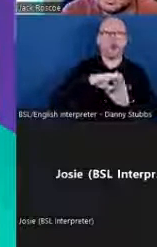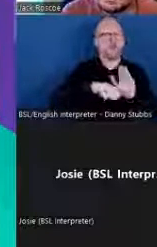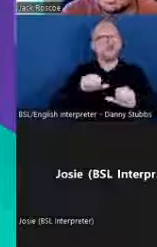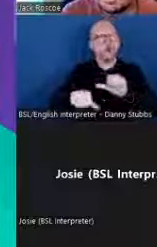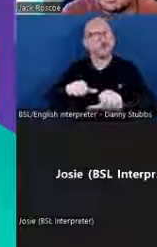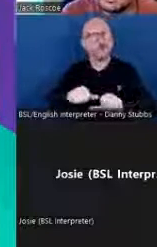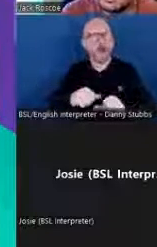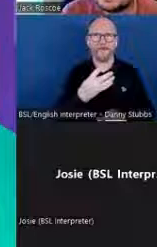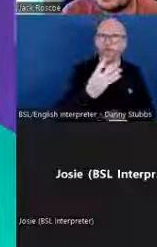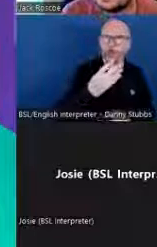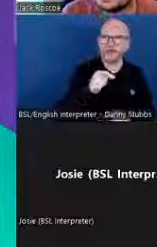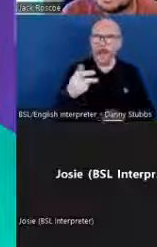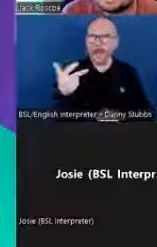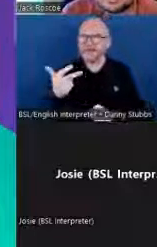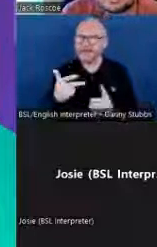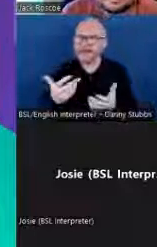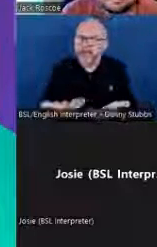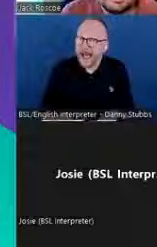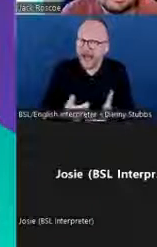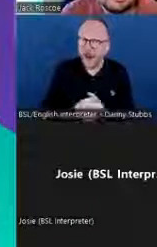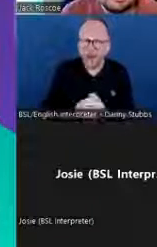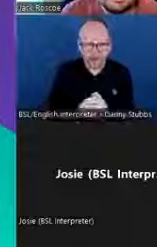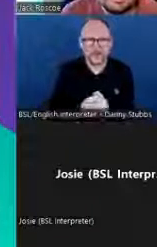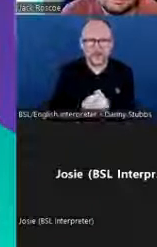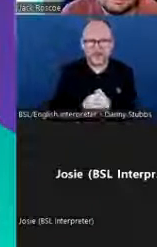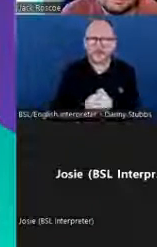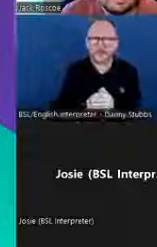were aiming for in the people who saw the work.